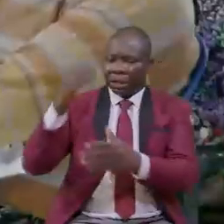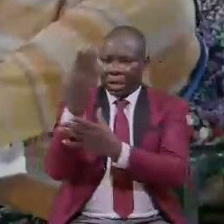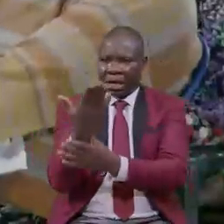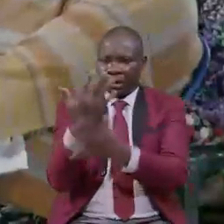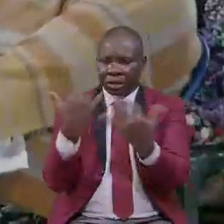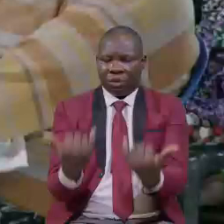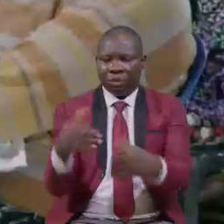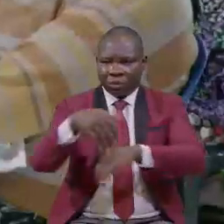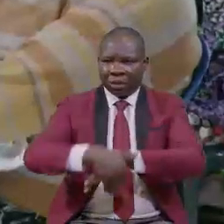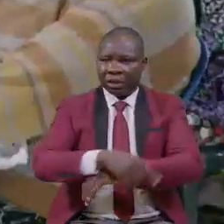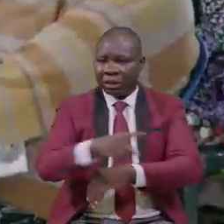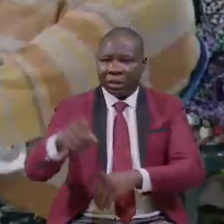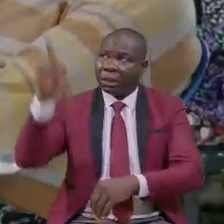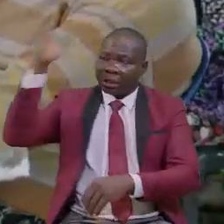there.